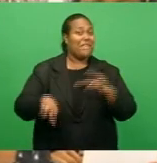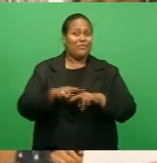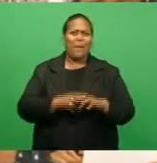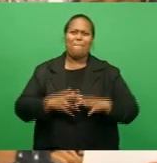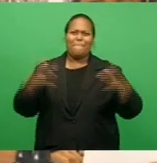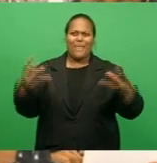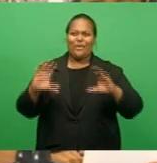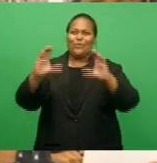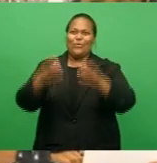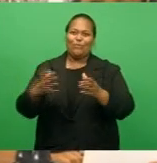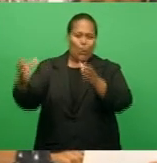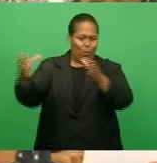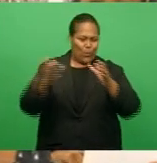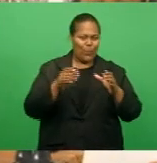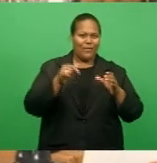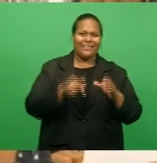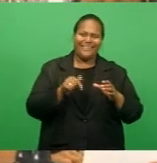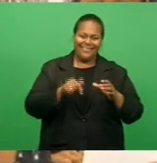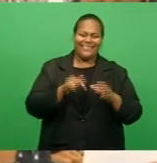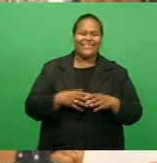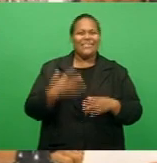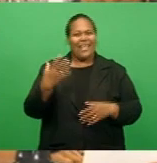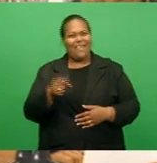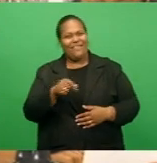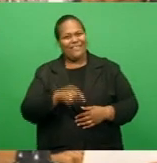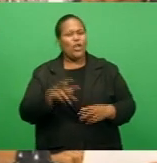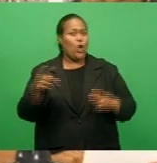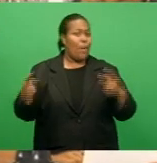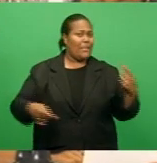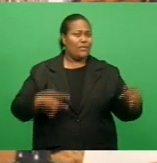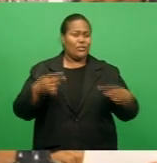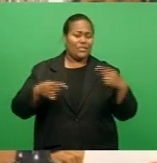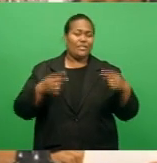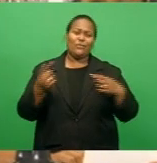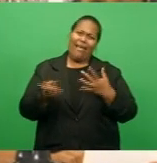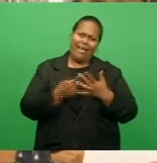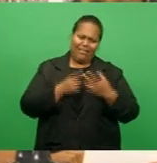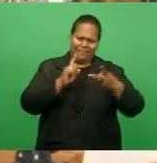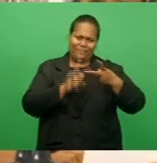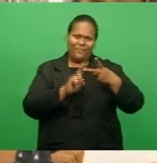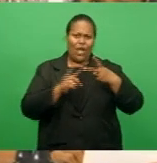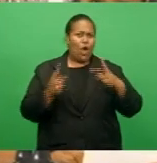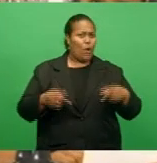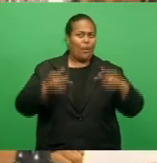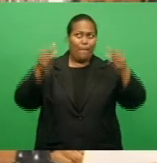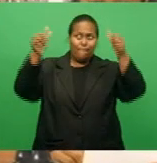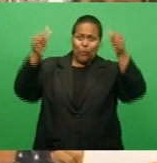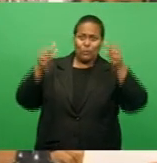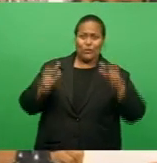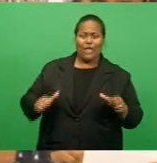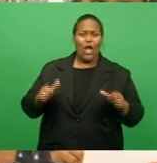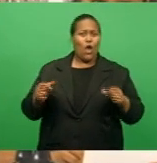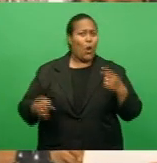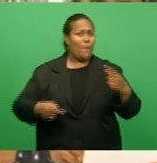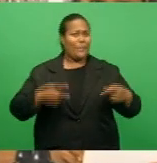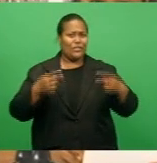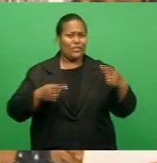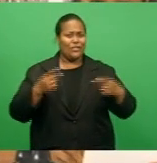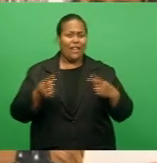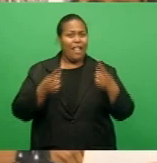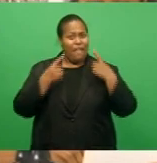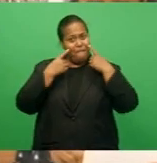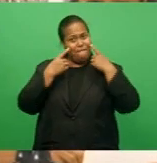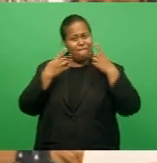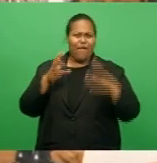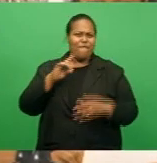to take part in this Dandiya competition. Rangoli competition as well, poster competition for children. A fashion show will be